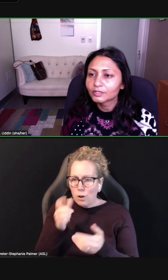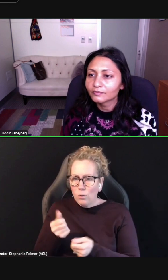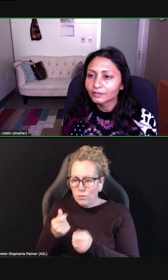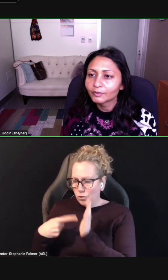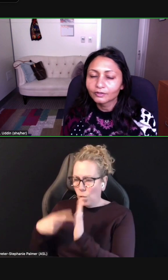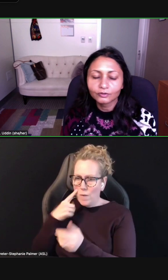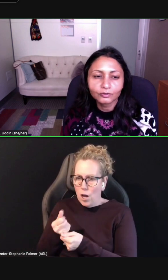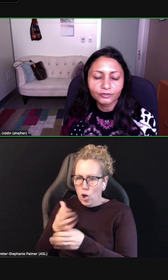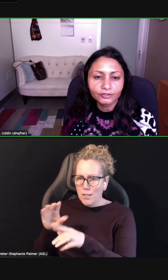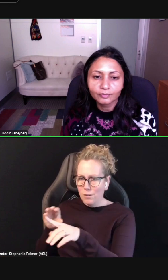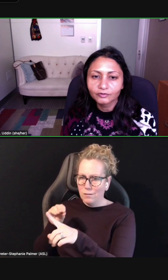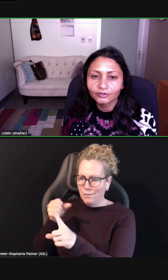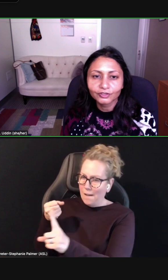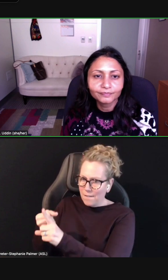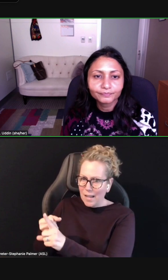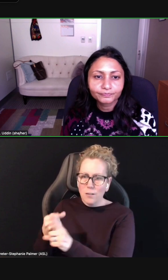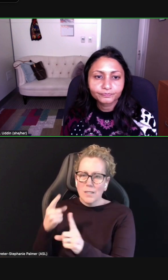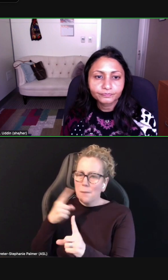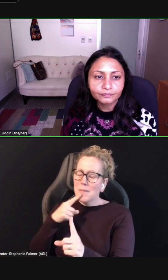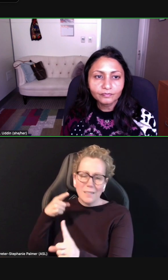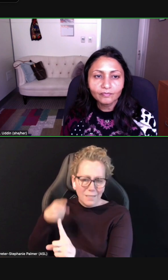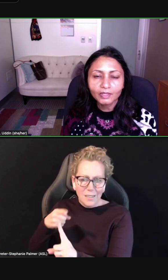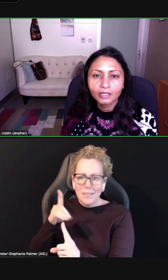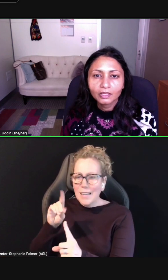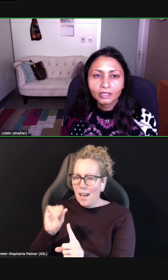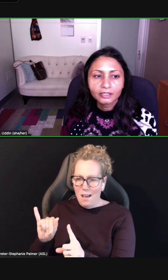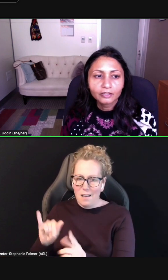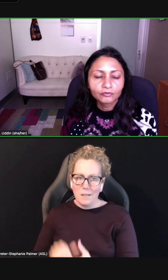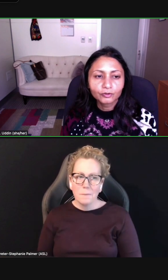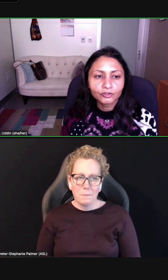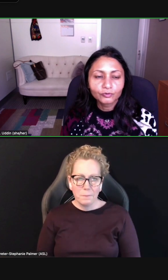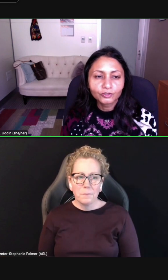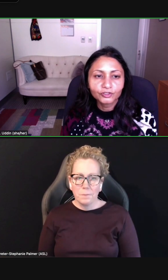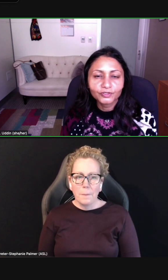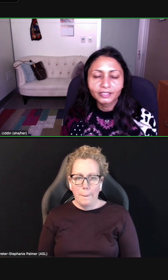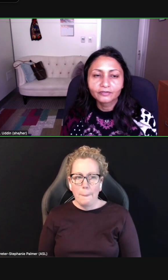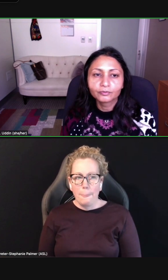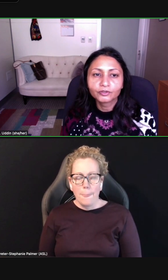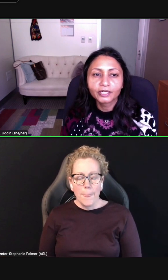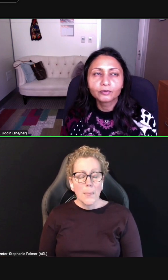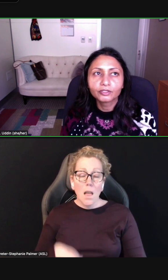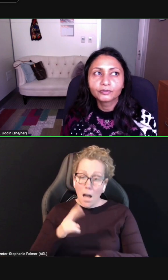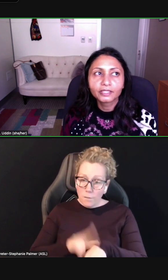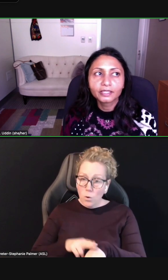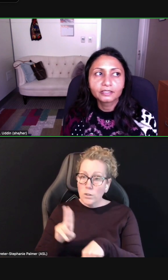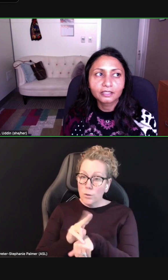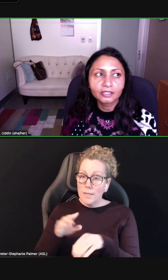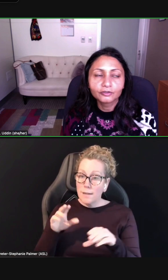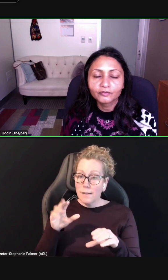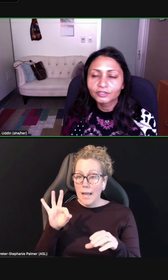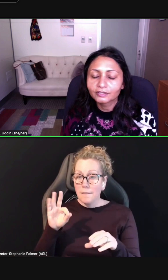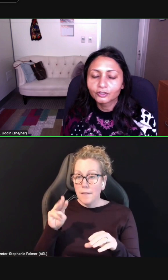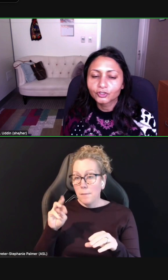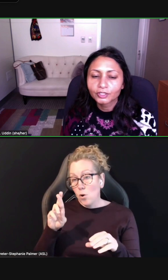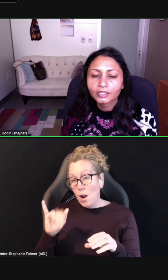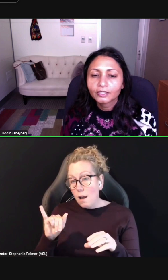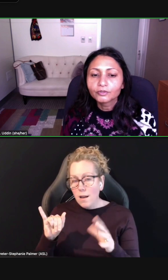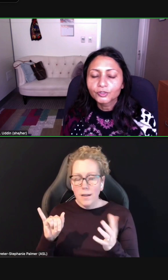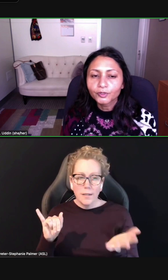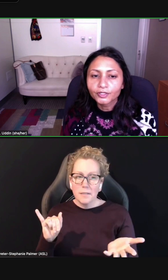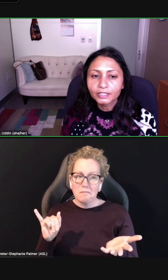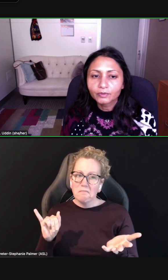really specific about the dorsal subdivision. Now, of course, we're using fMRI where you can't, you have a